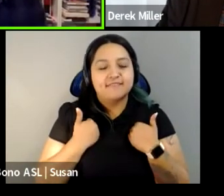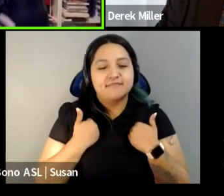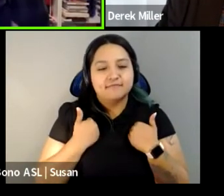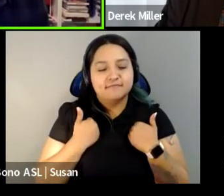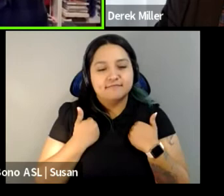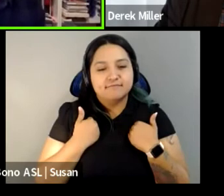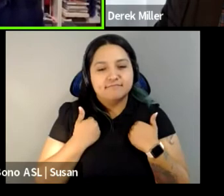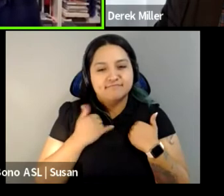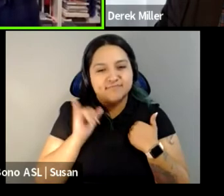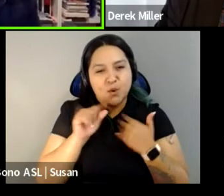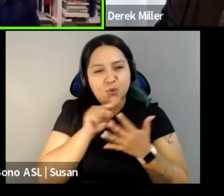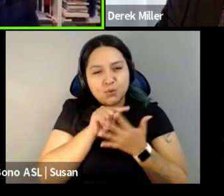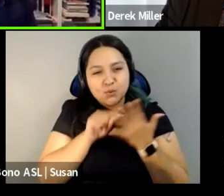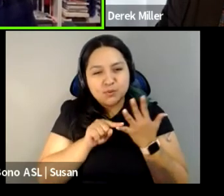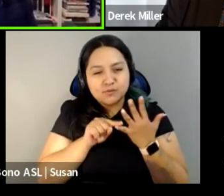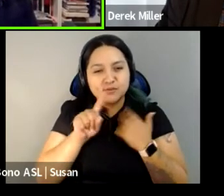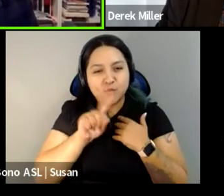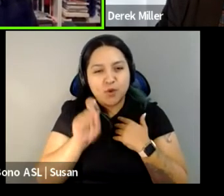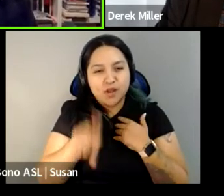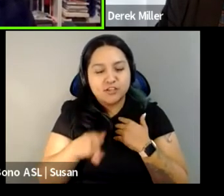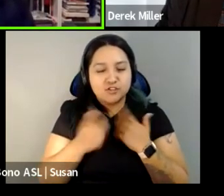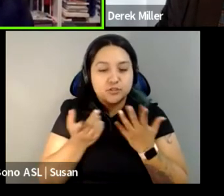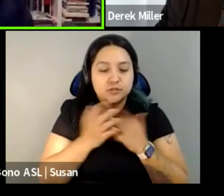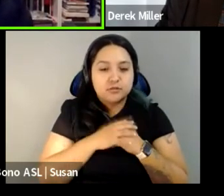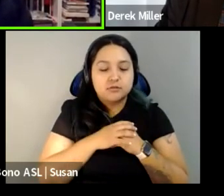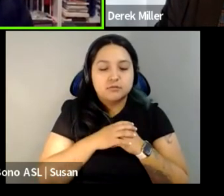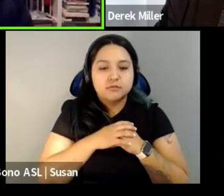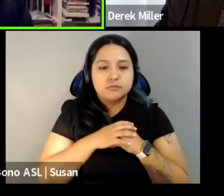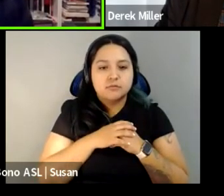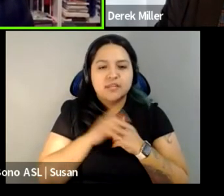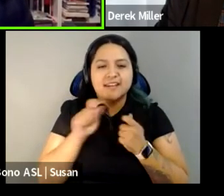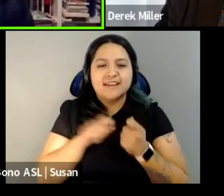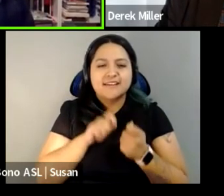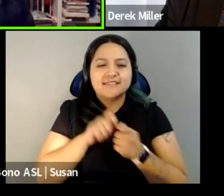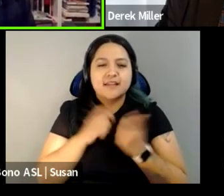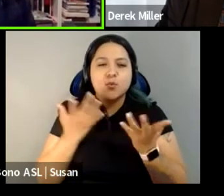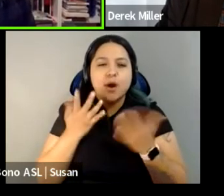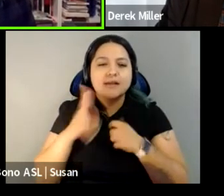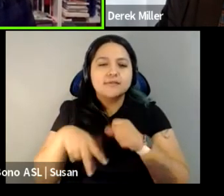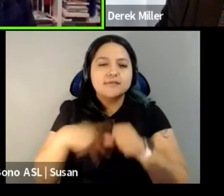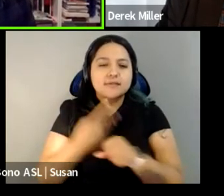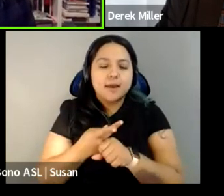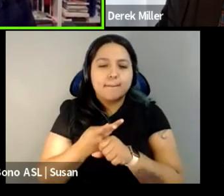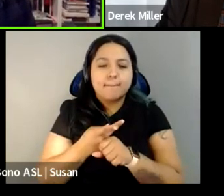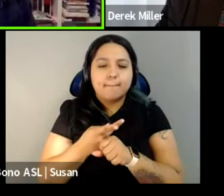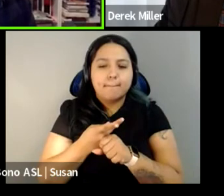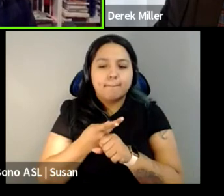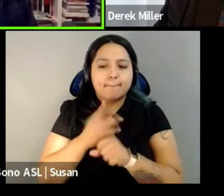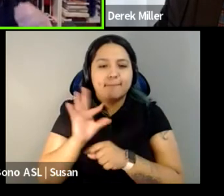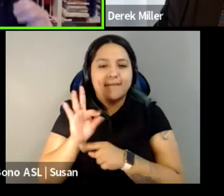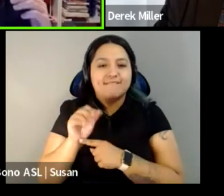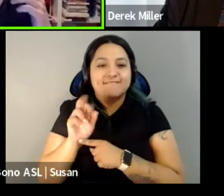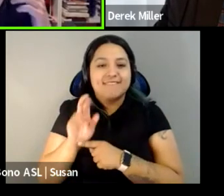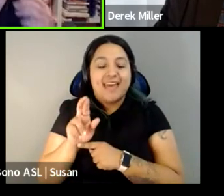what type of factor was fundamental for the formation of the guild?